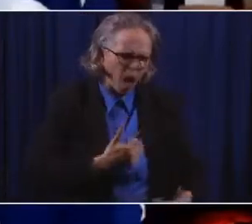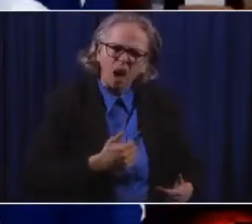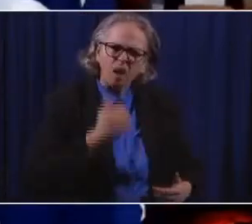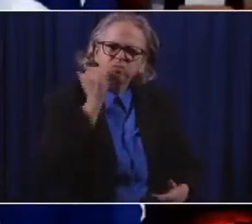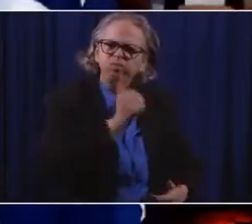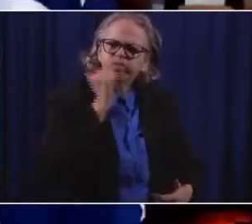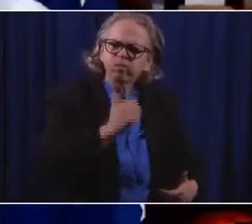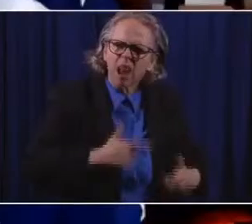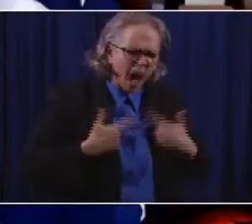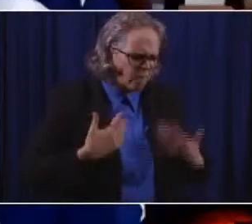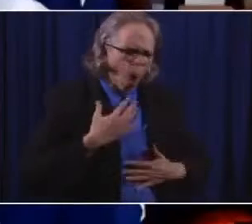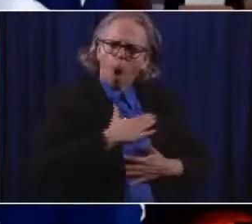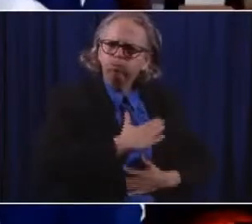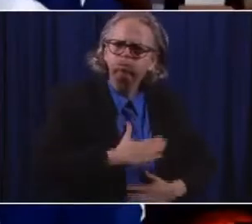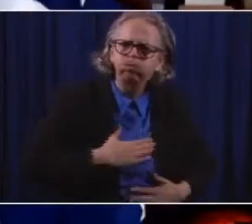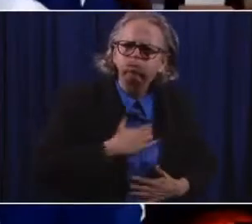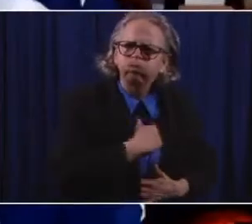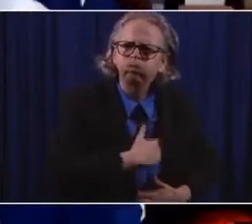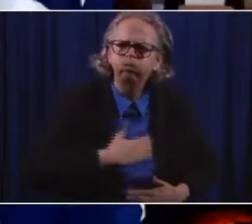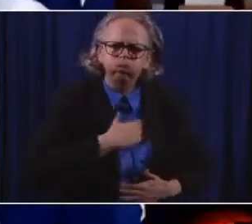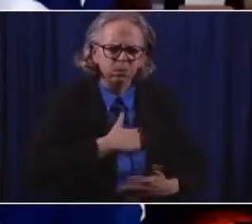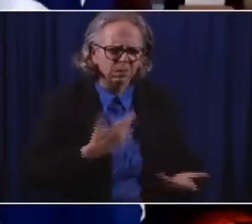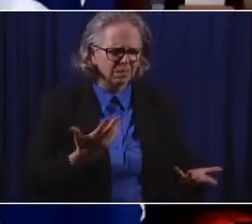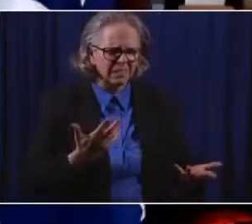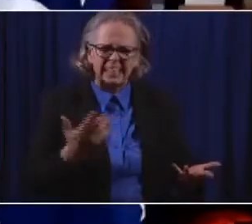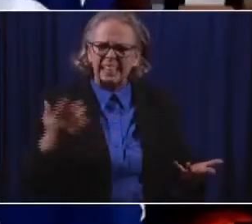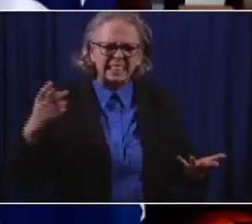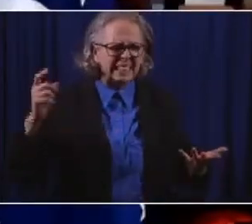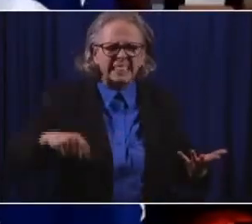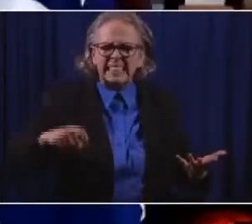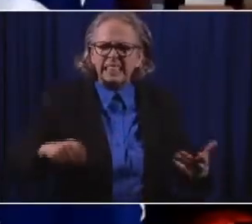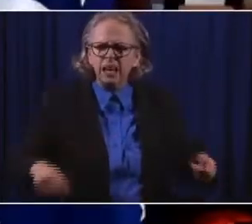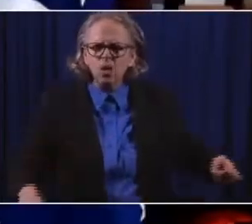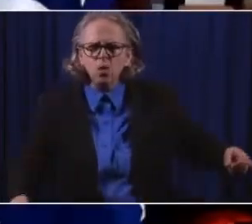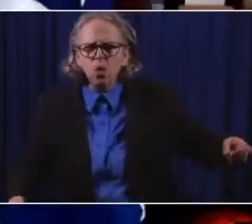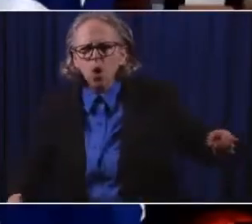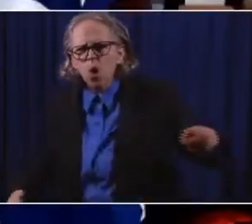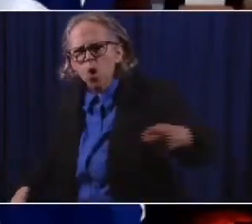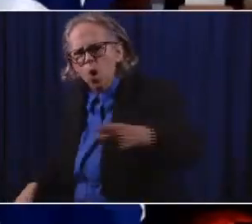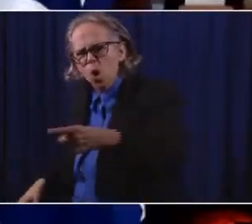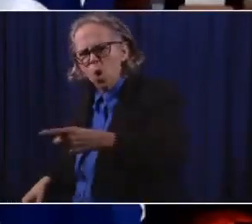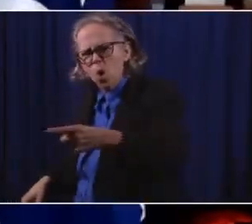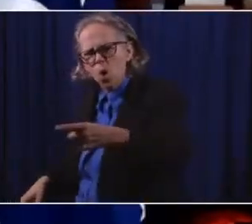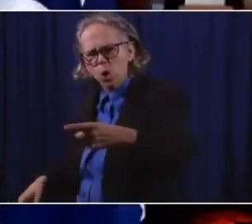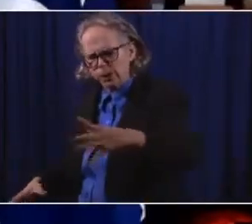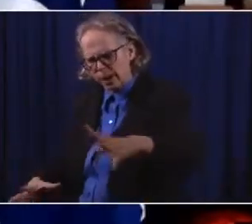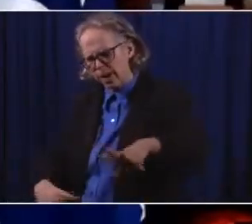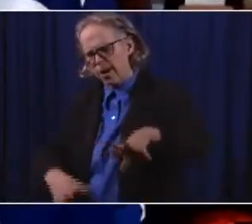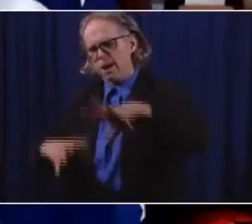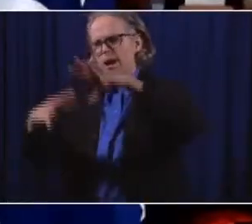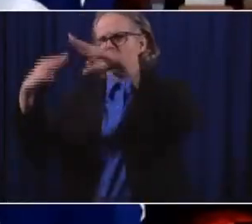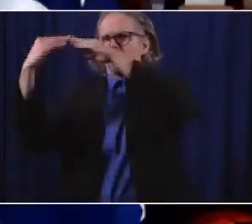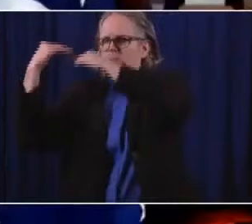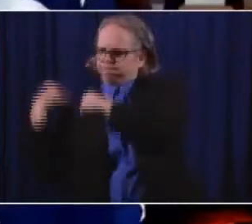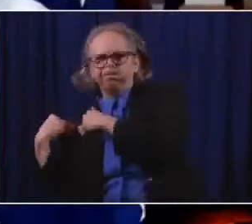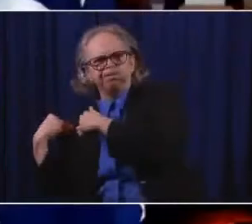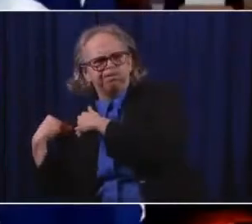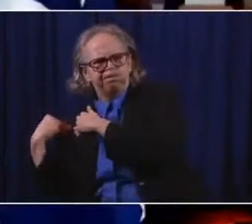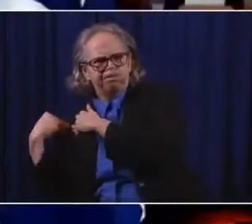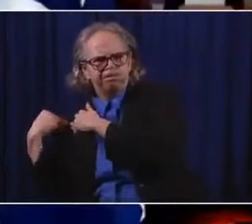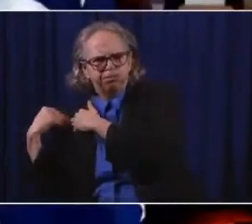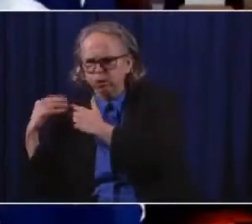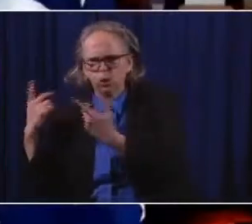We need people basically to take ownership of the problem at the local level, take action